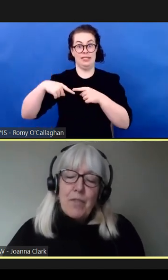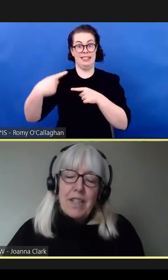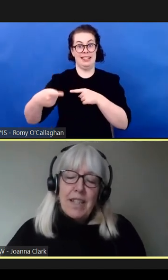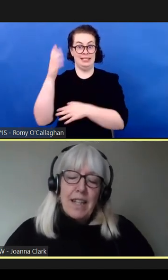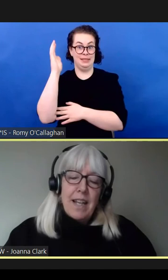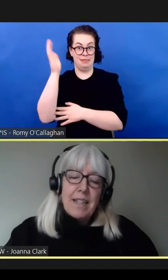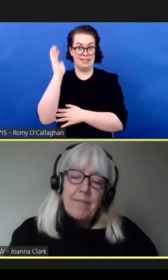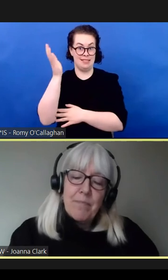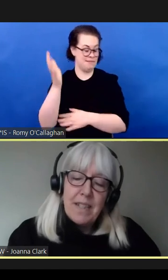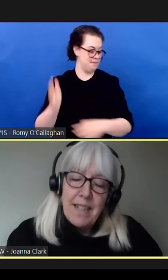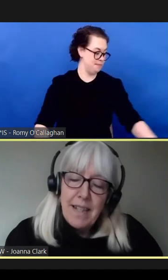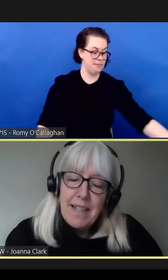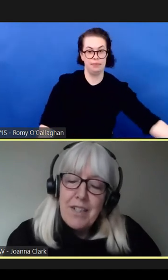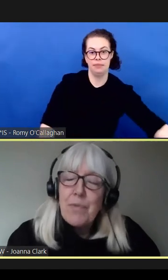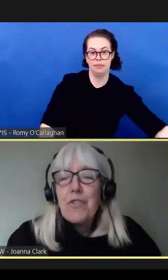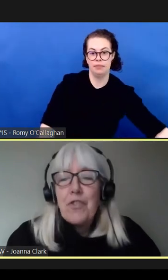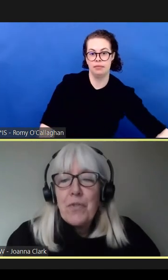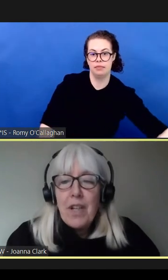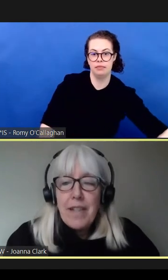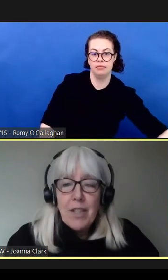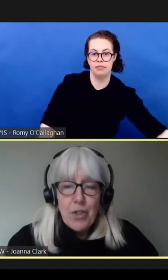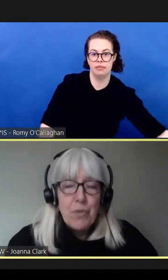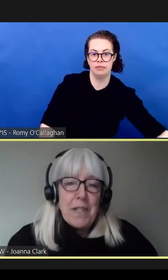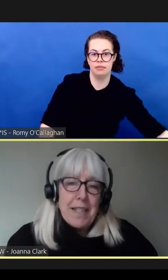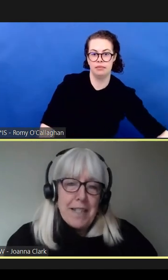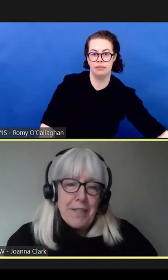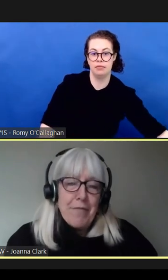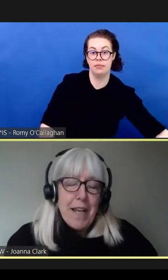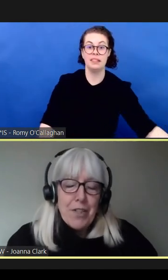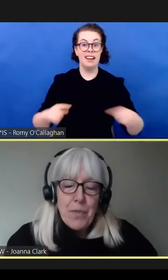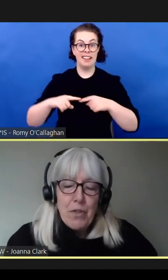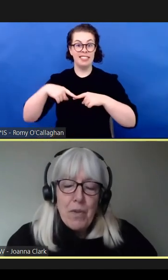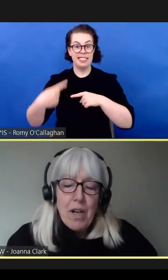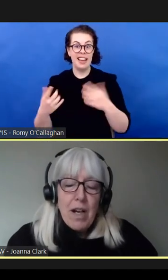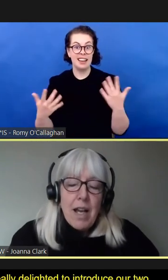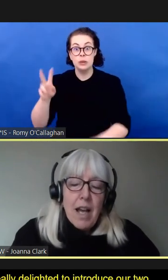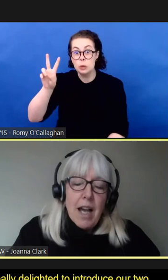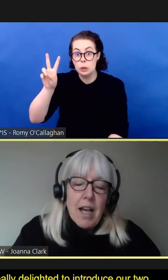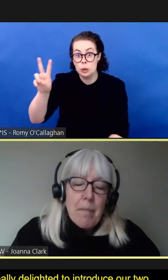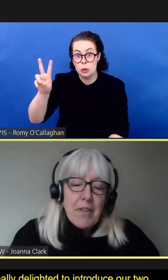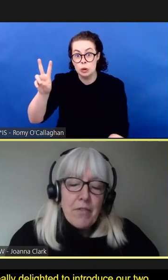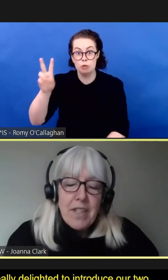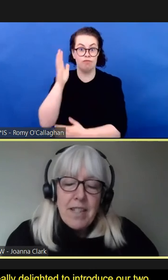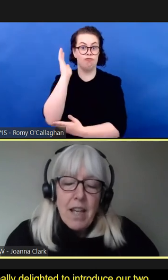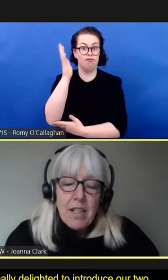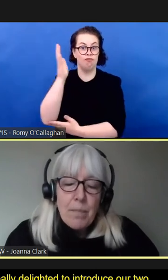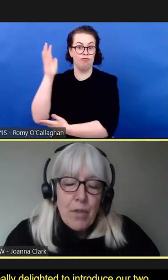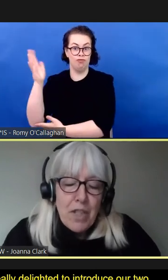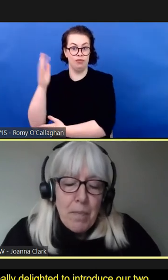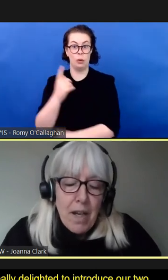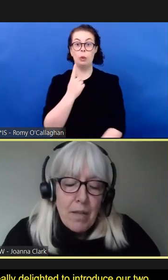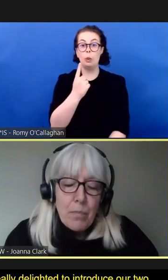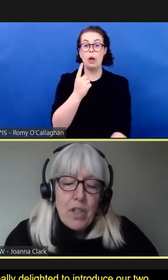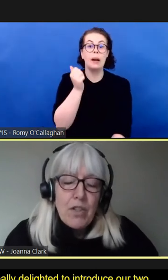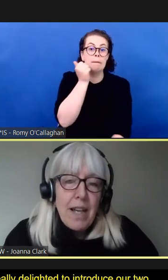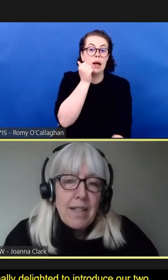I'm really delighted to introduce our next two speakers, in fact, who are mother and son,